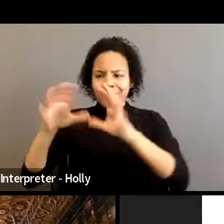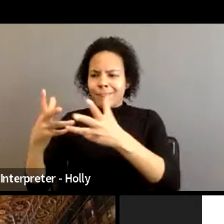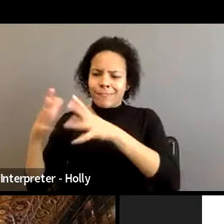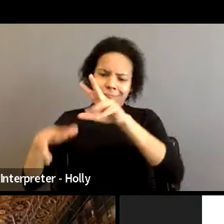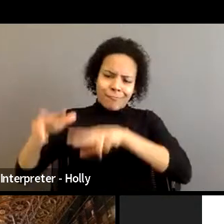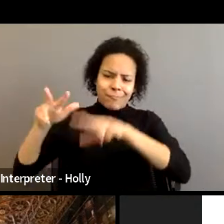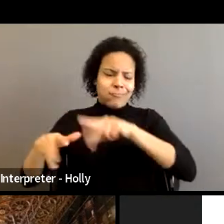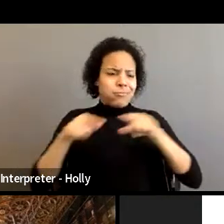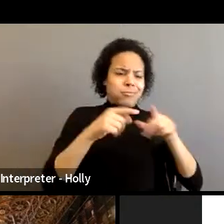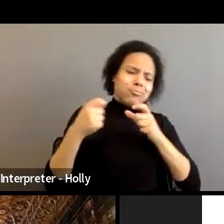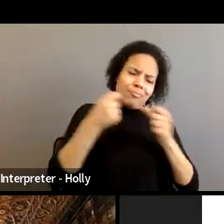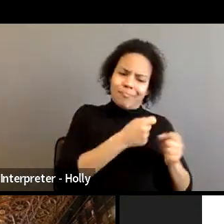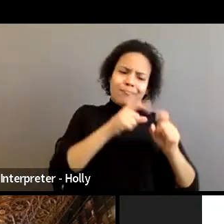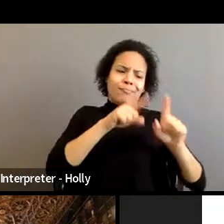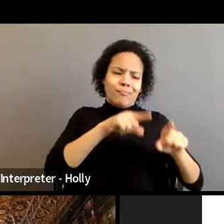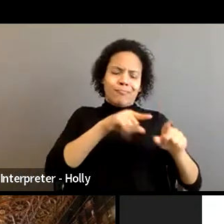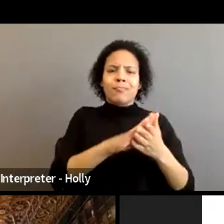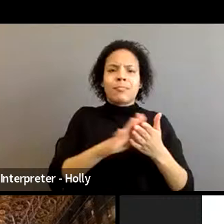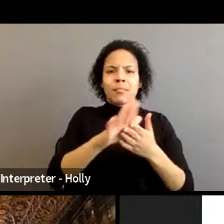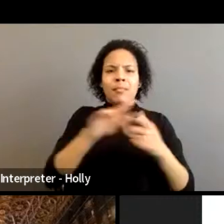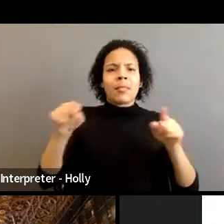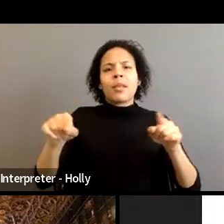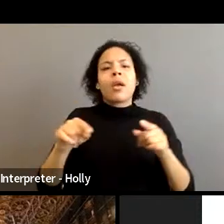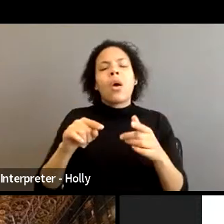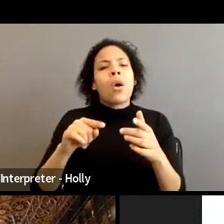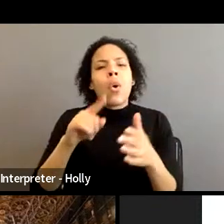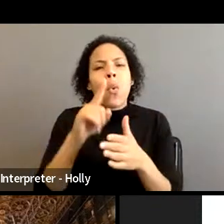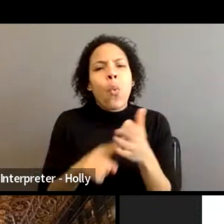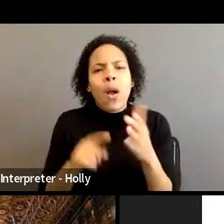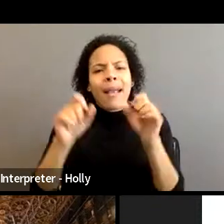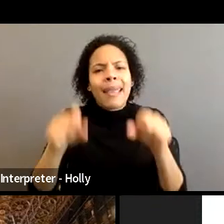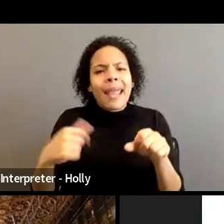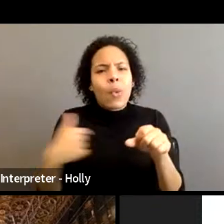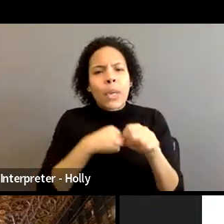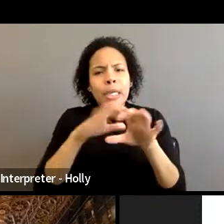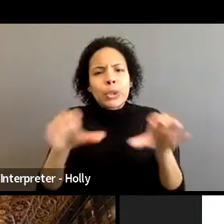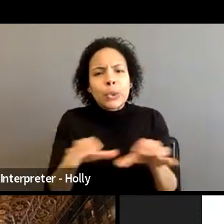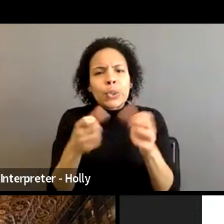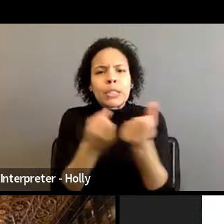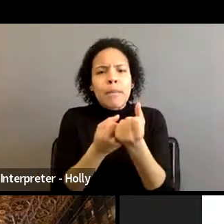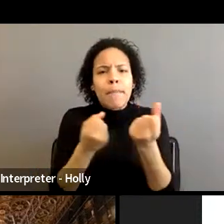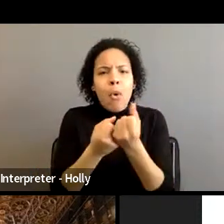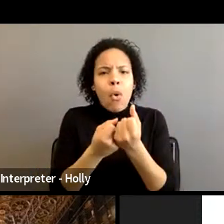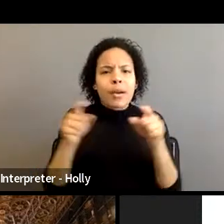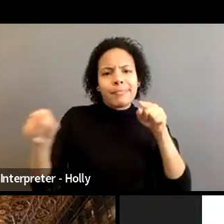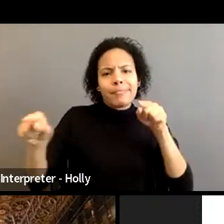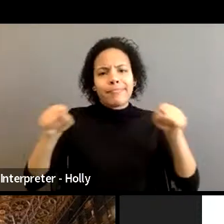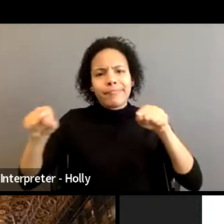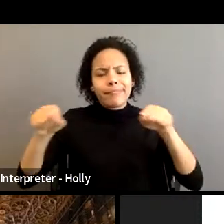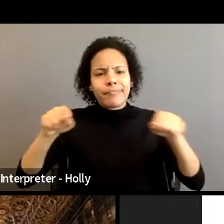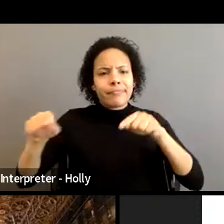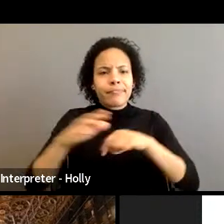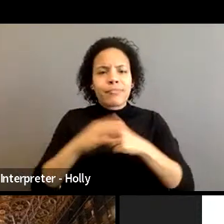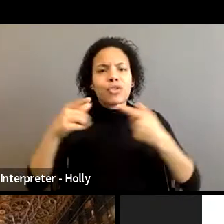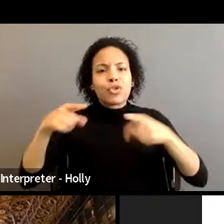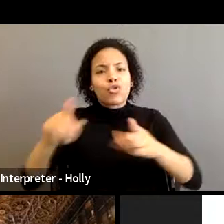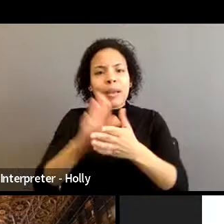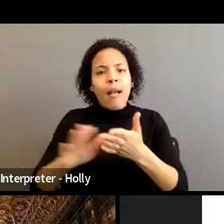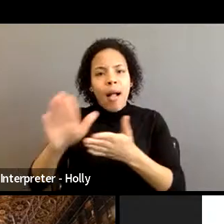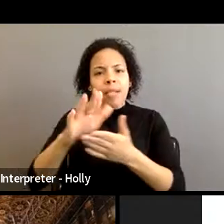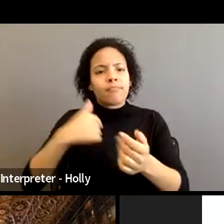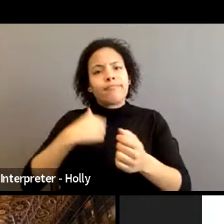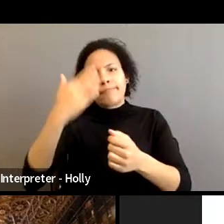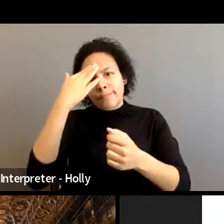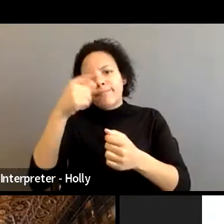continuing to support our students in these different spaces? I know you have worked in both and have had the pleasure of